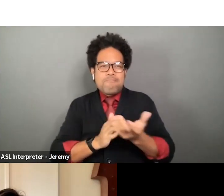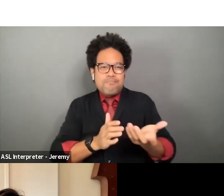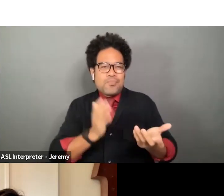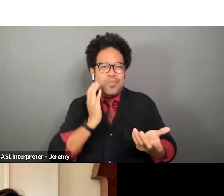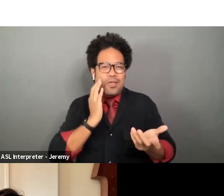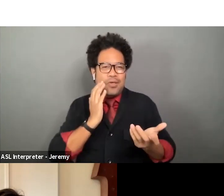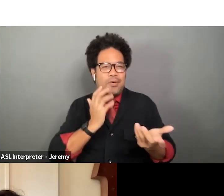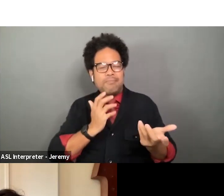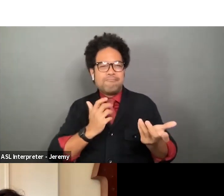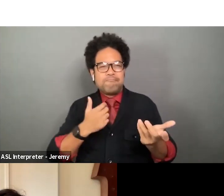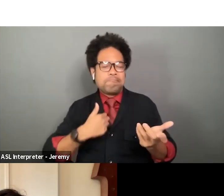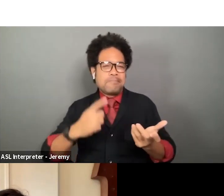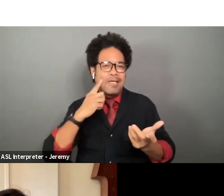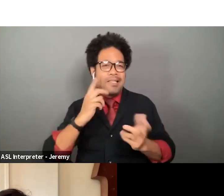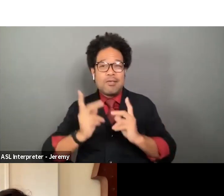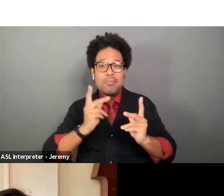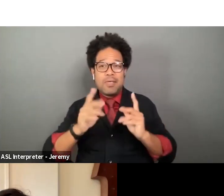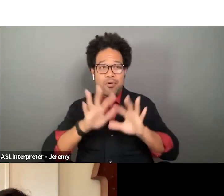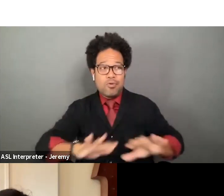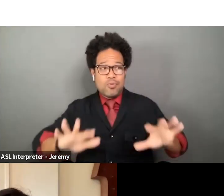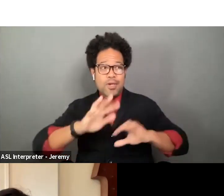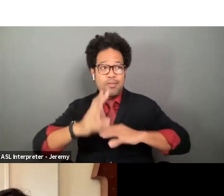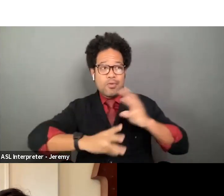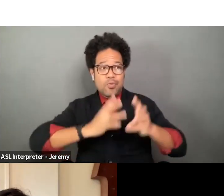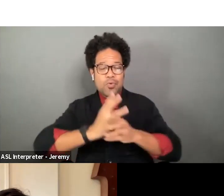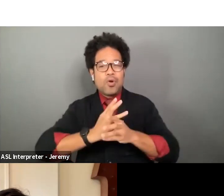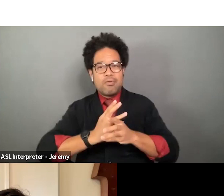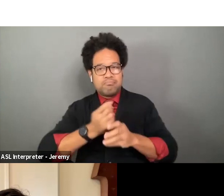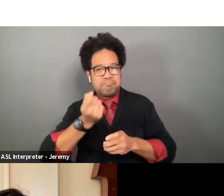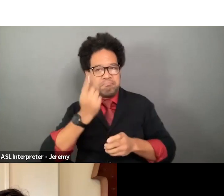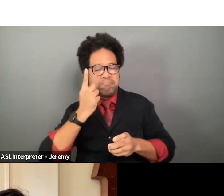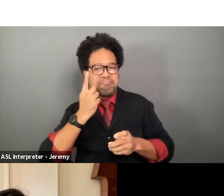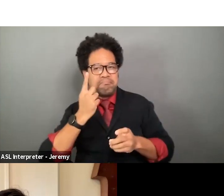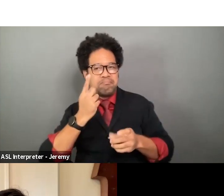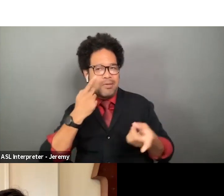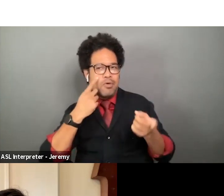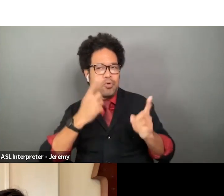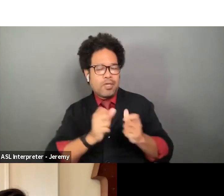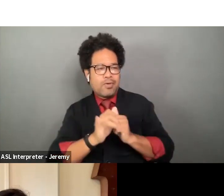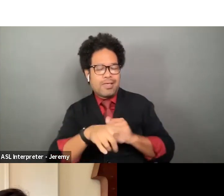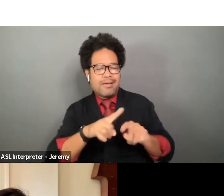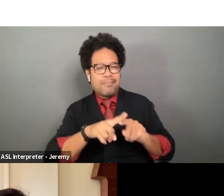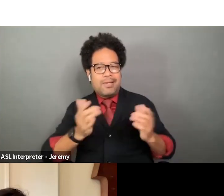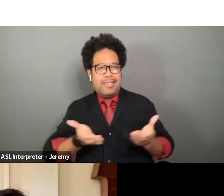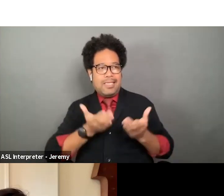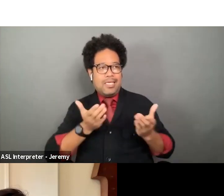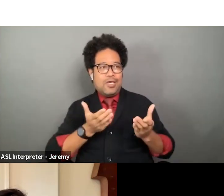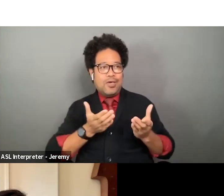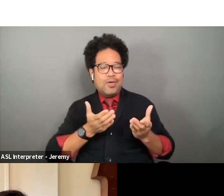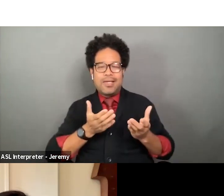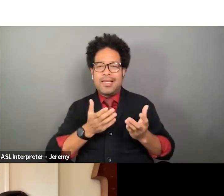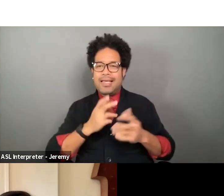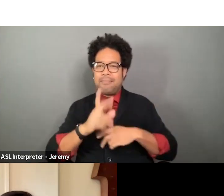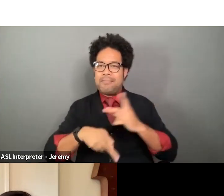know, I think people around the world might relate to this. You know, but here in Planet